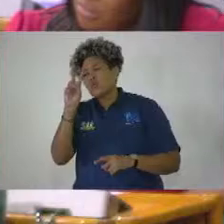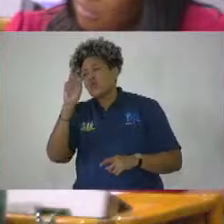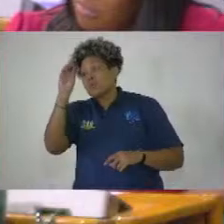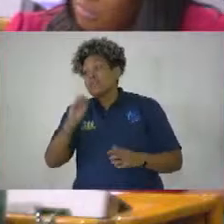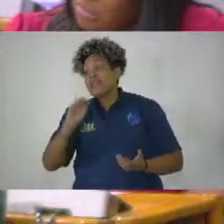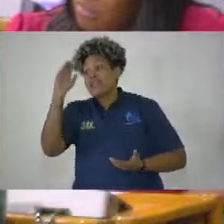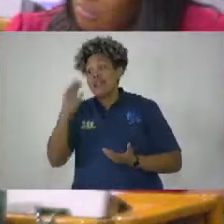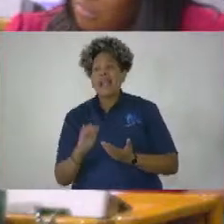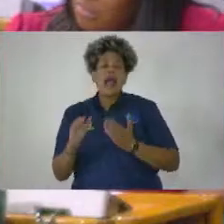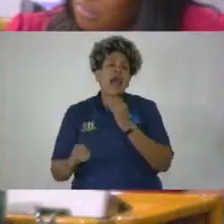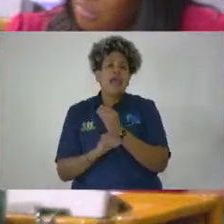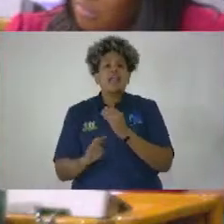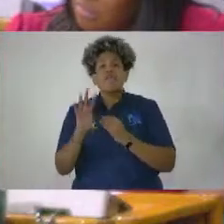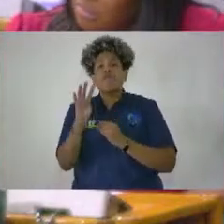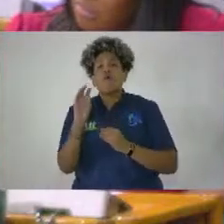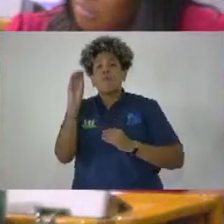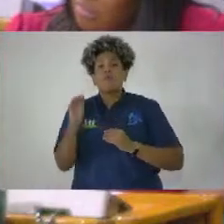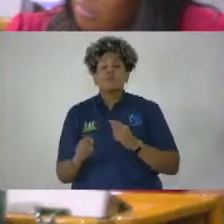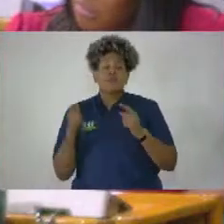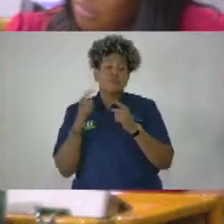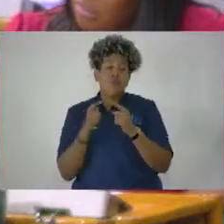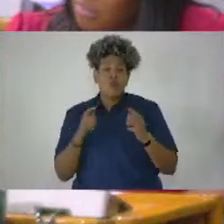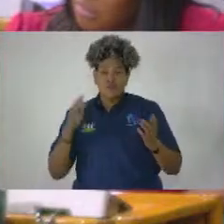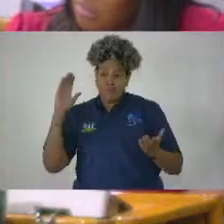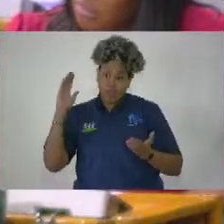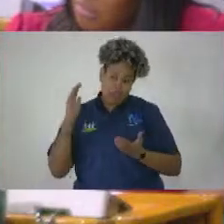decline is a 4 percentage point movement.